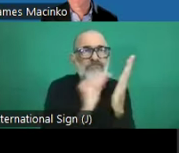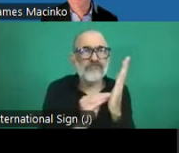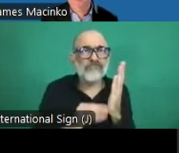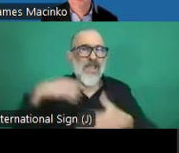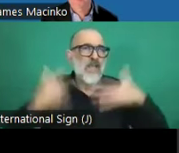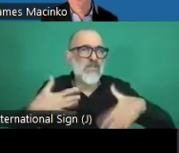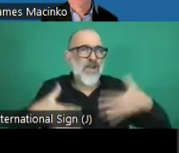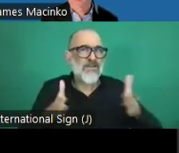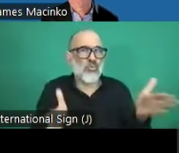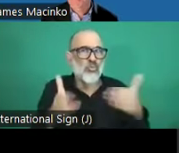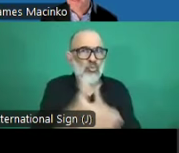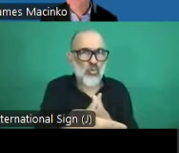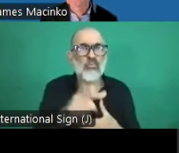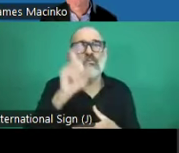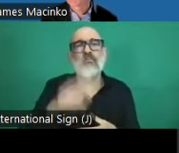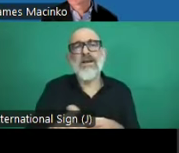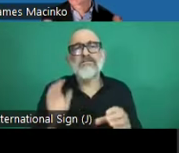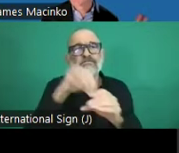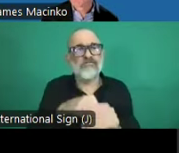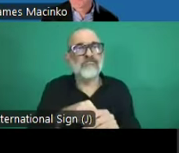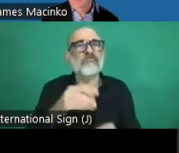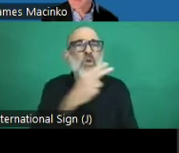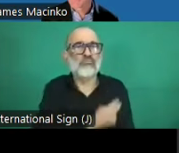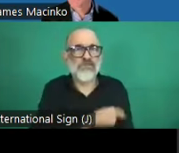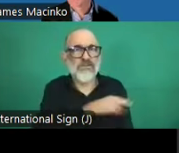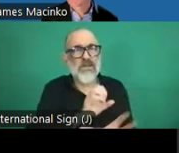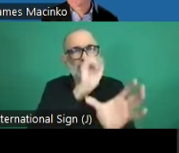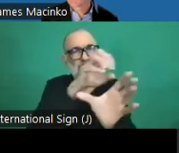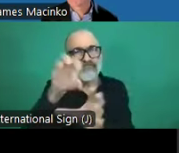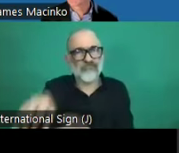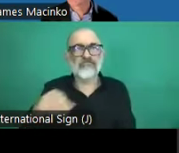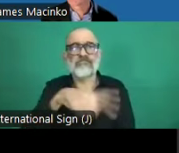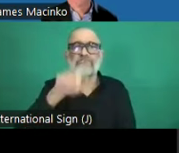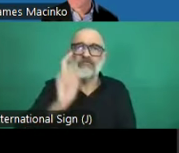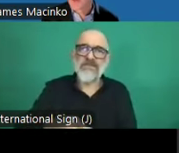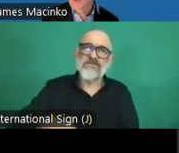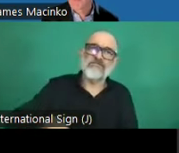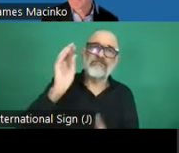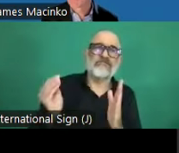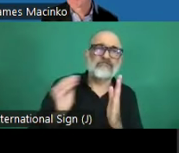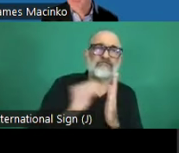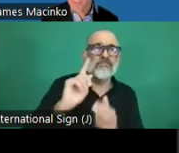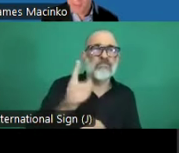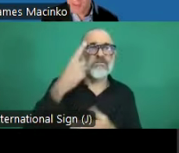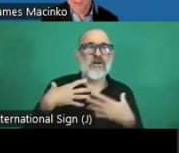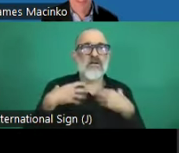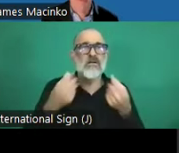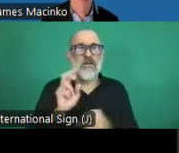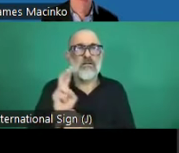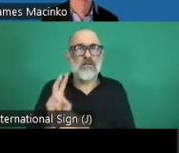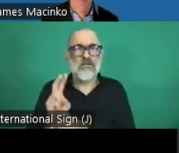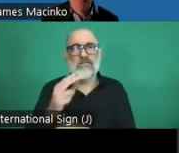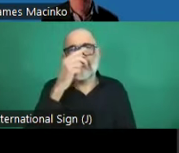the details that we sacrifice to get an indicator that's easy to interpret, we also might miss some